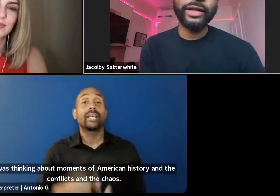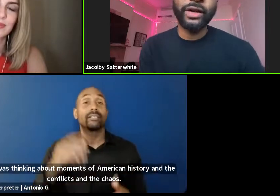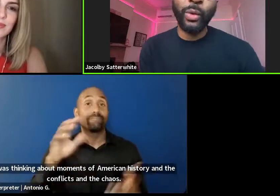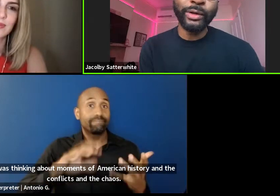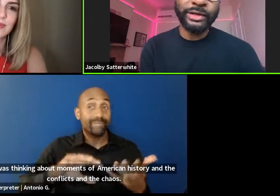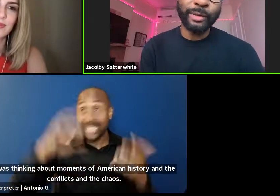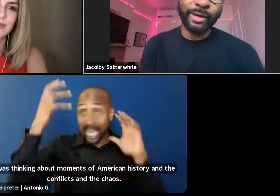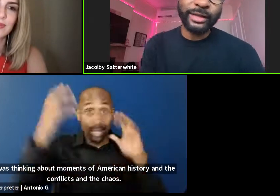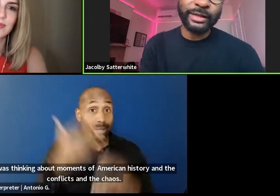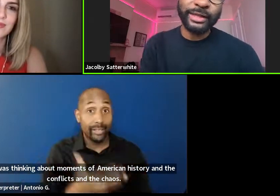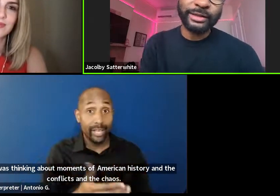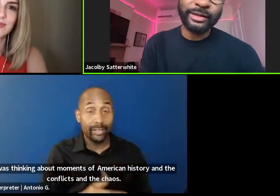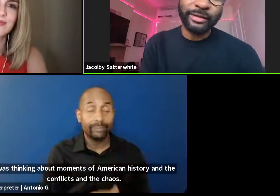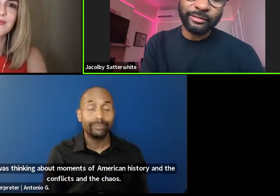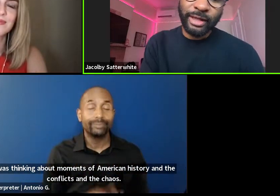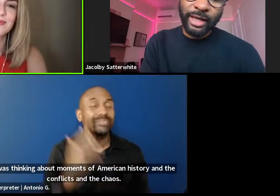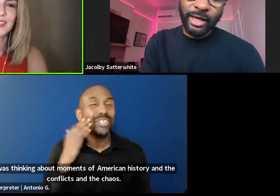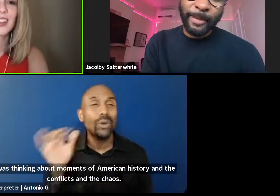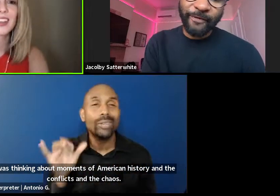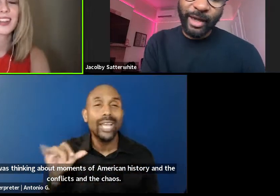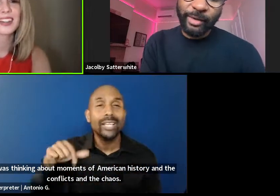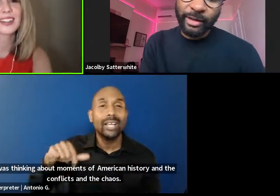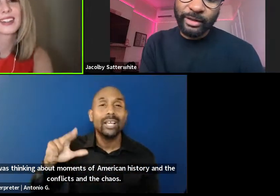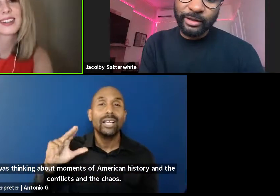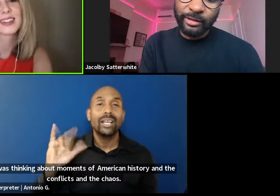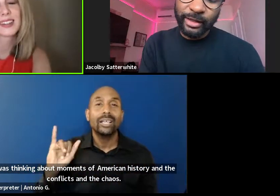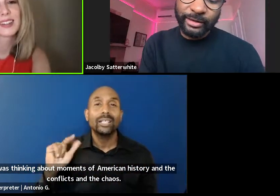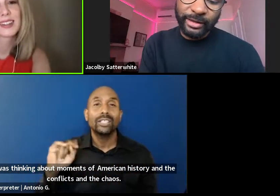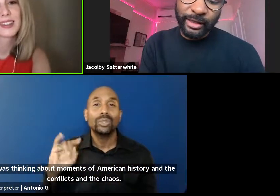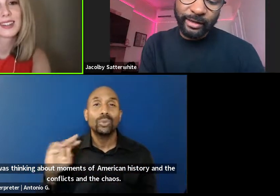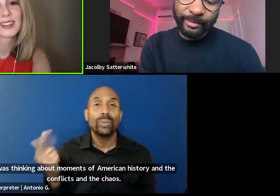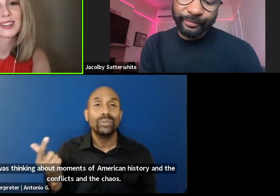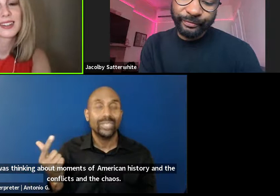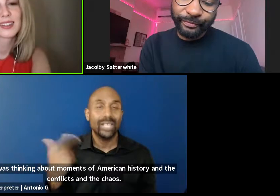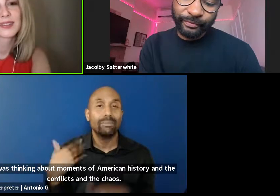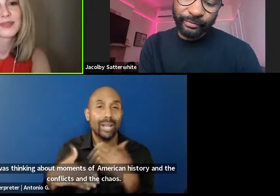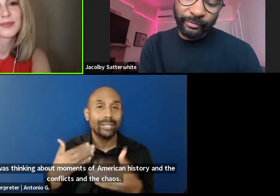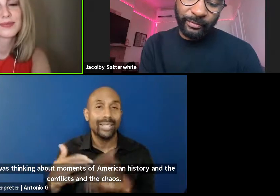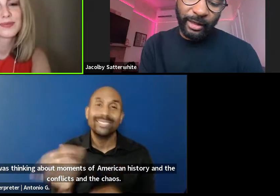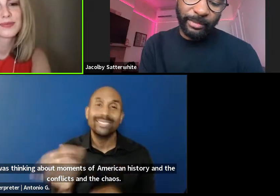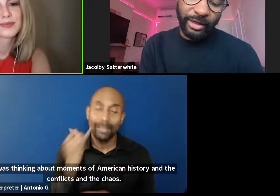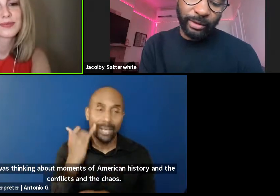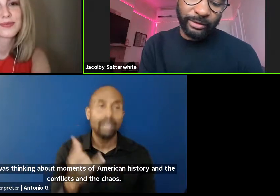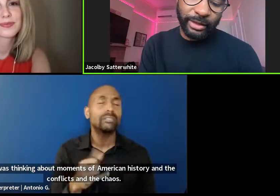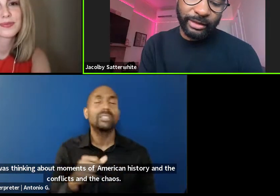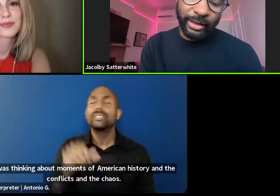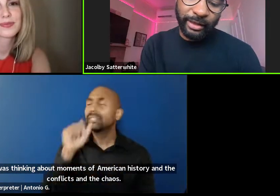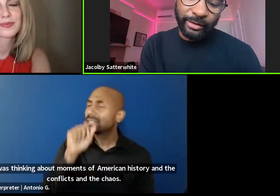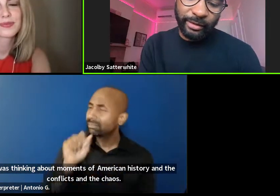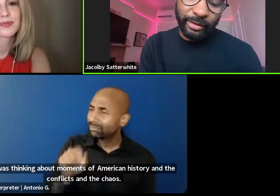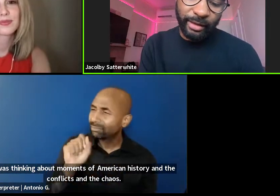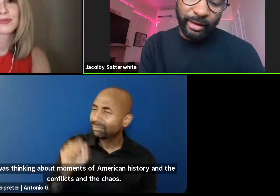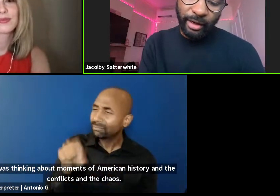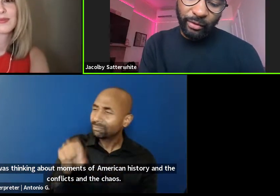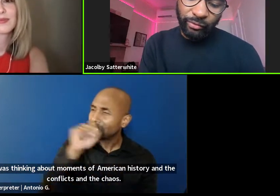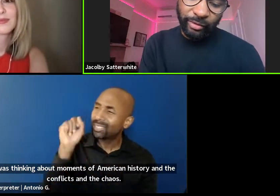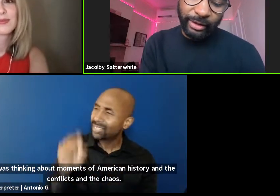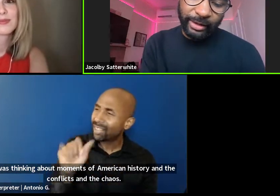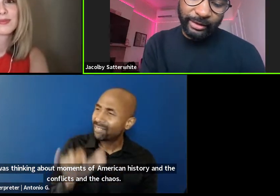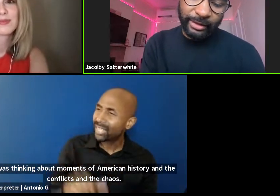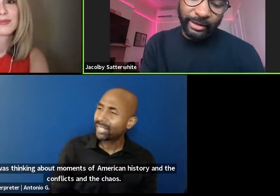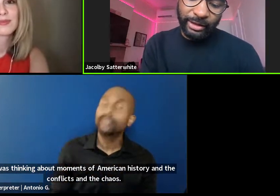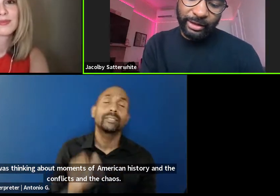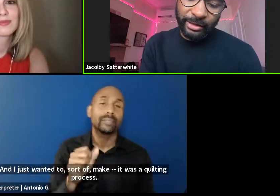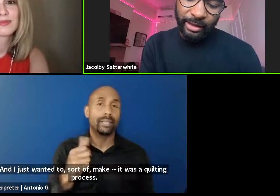it's sort of like a quilting process, you know? I love that. You know, like, it's like me quilting together a